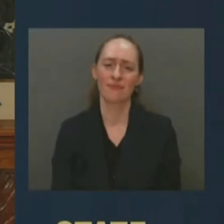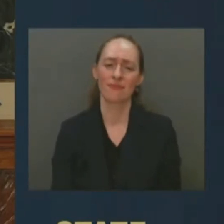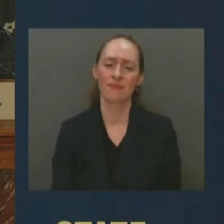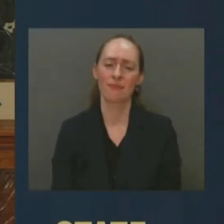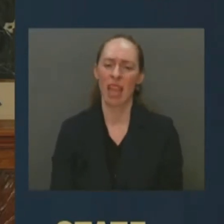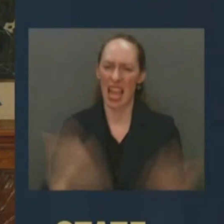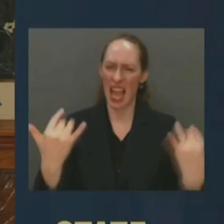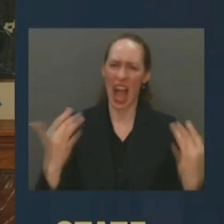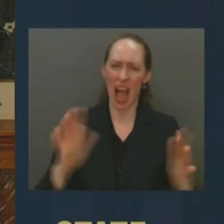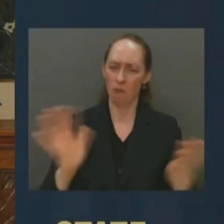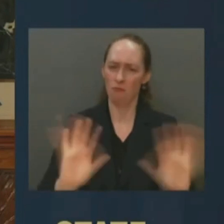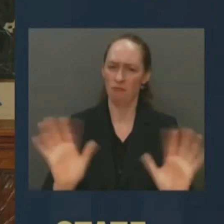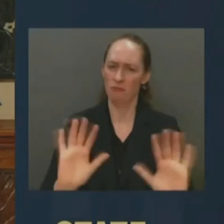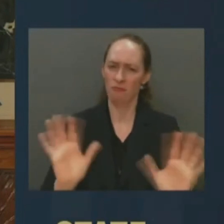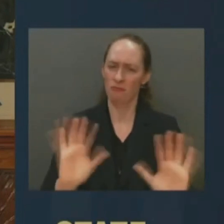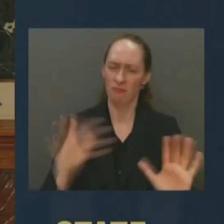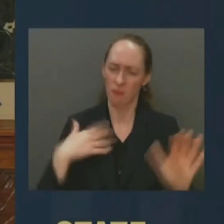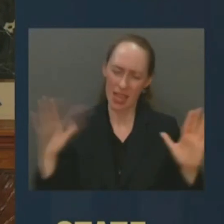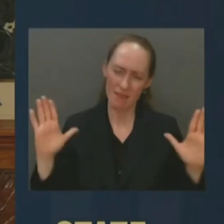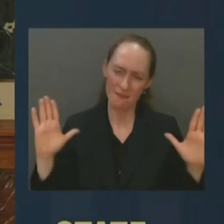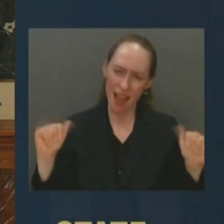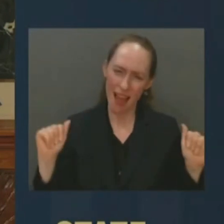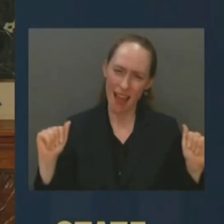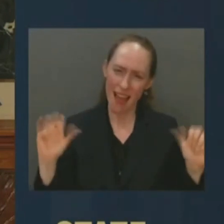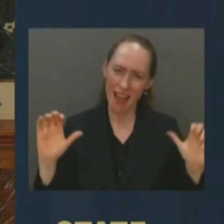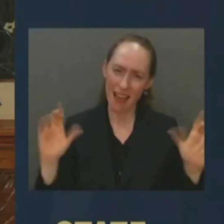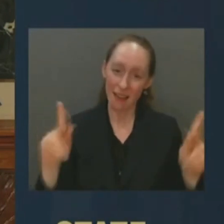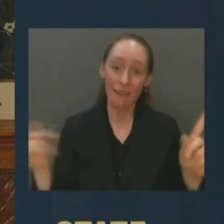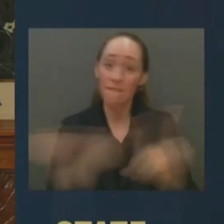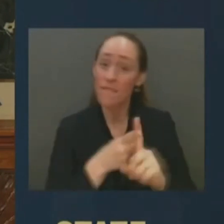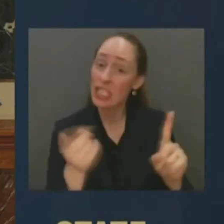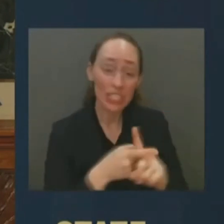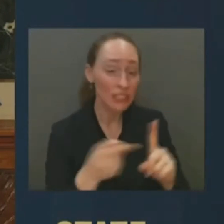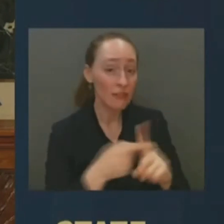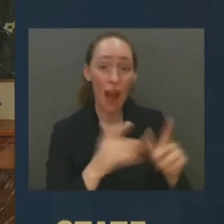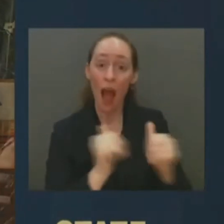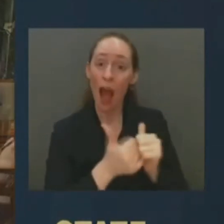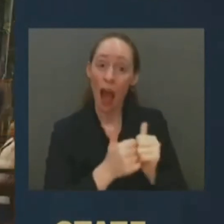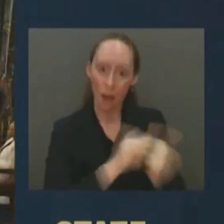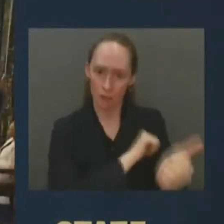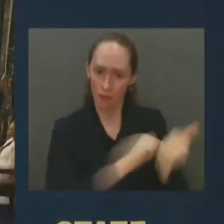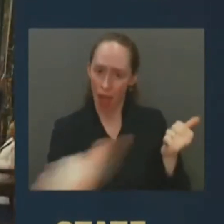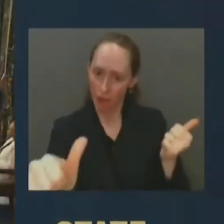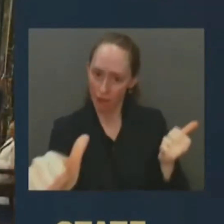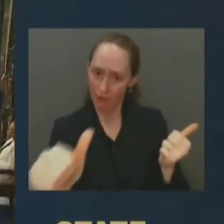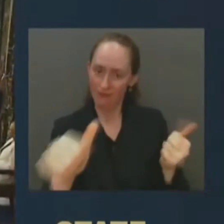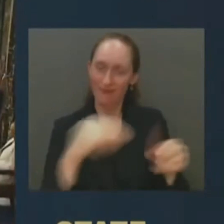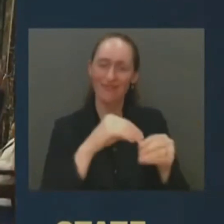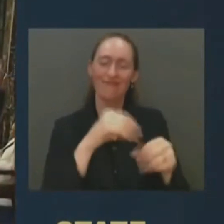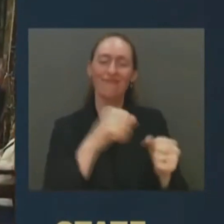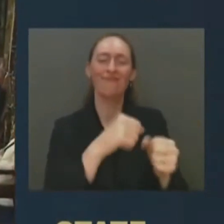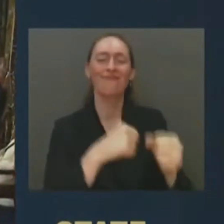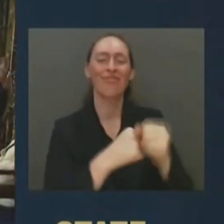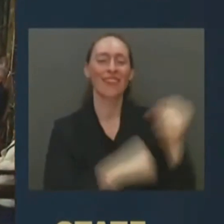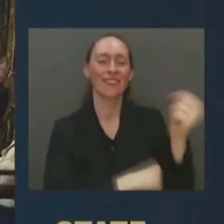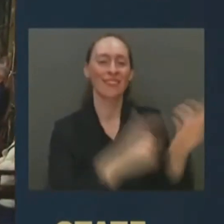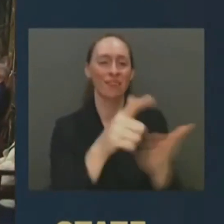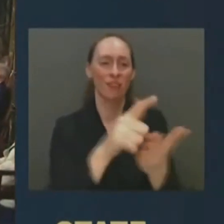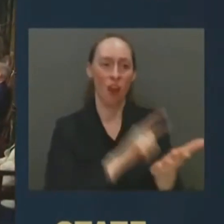and passed the bipartisan infrastructure law, the largest investment in infrastructure since President Eisenhower's interstate highway system.